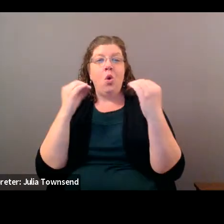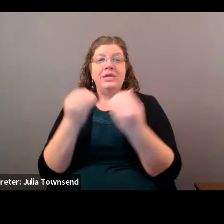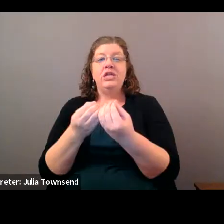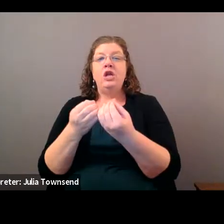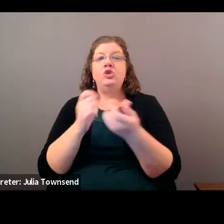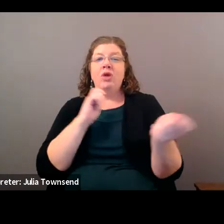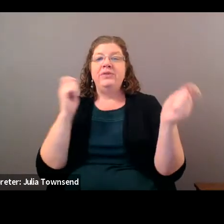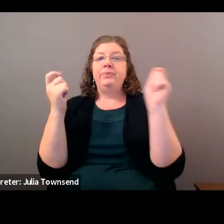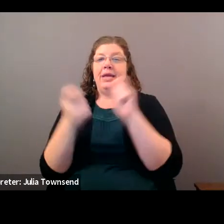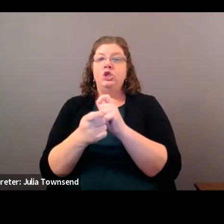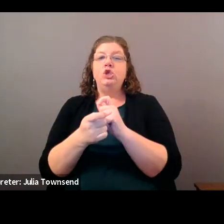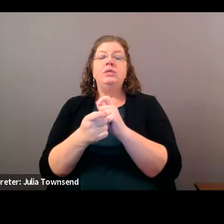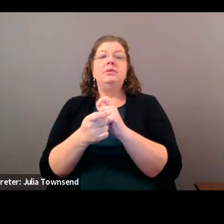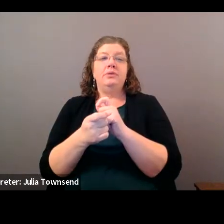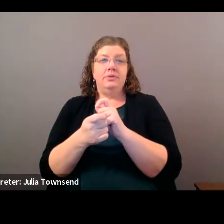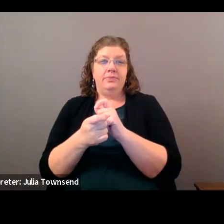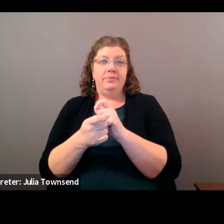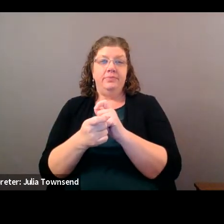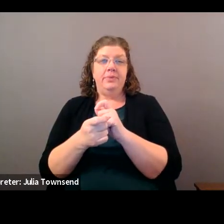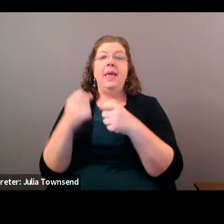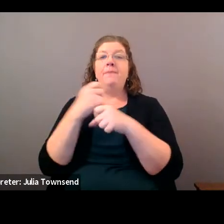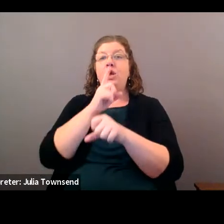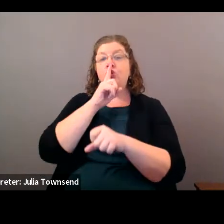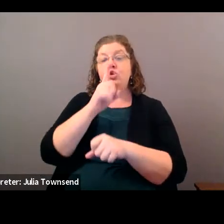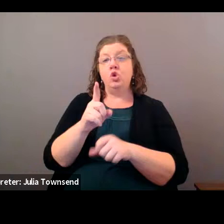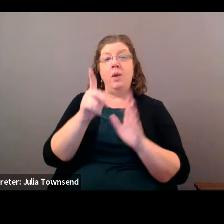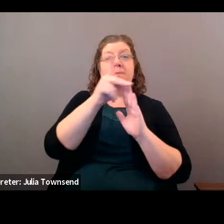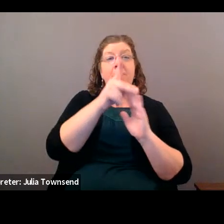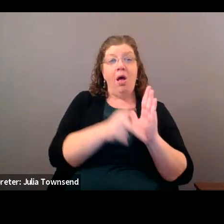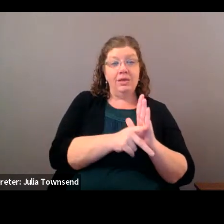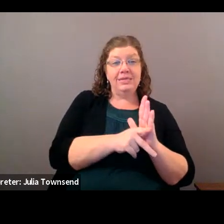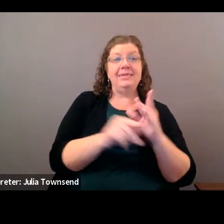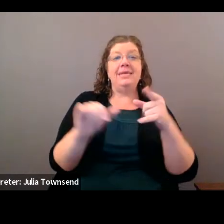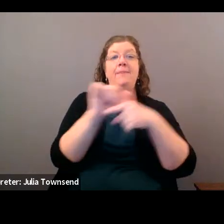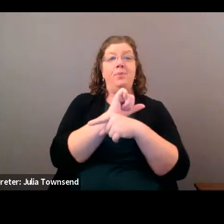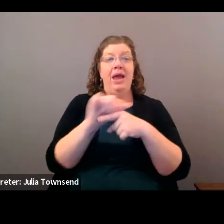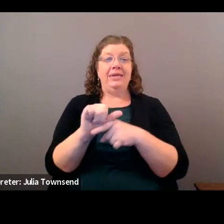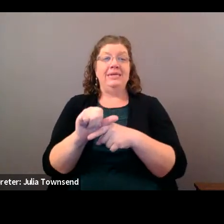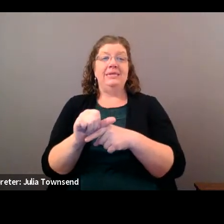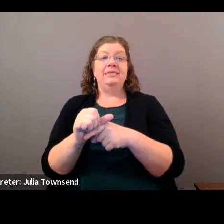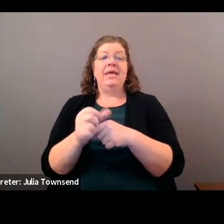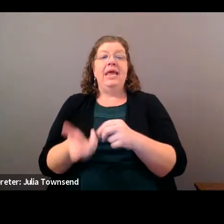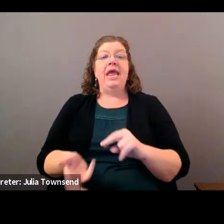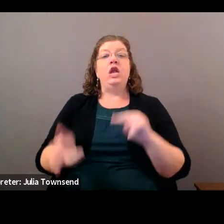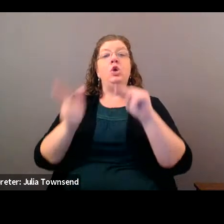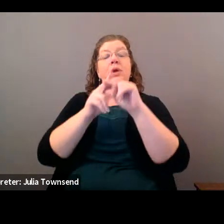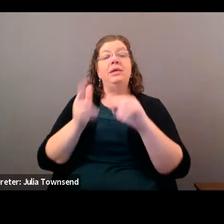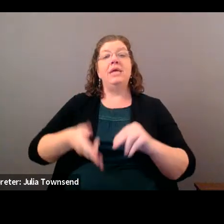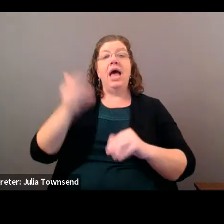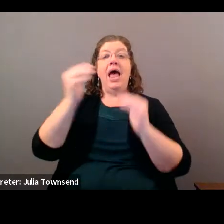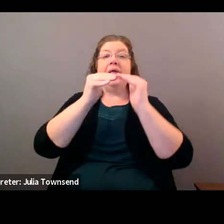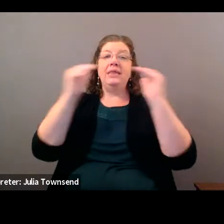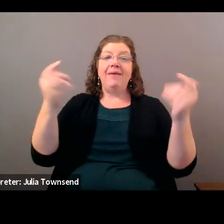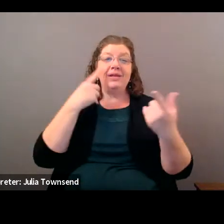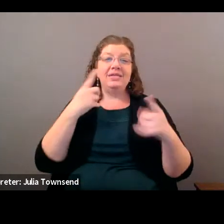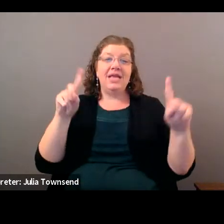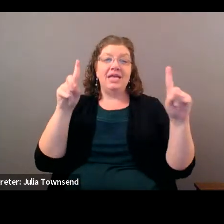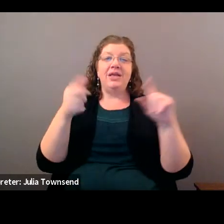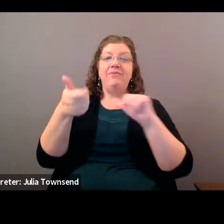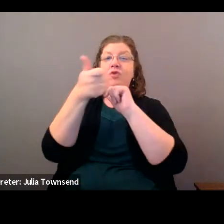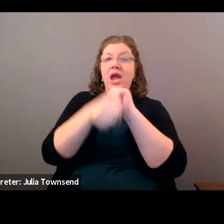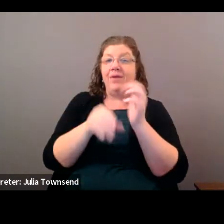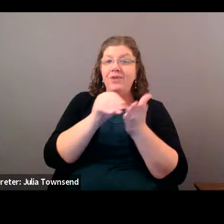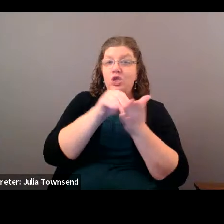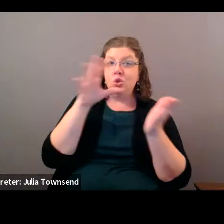organizational transformation, ensuring policies and practices increase high levels of success